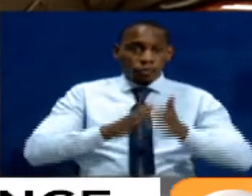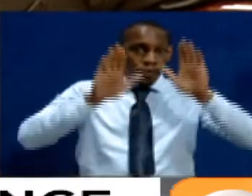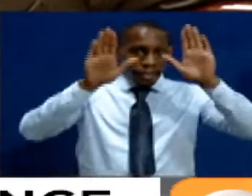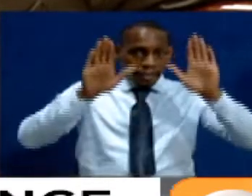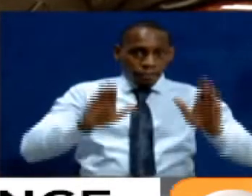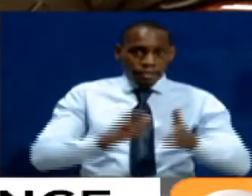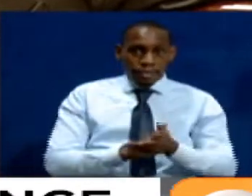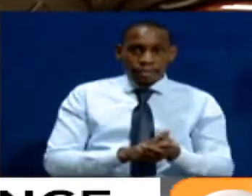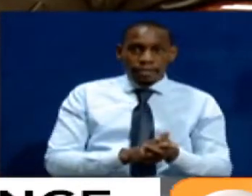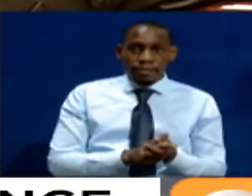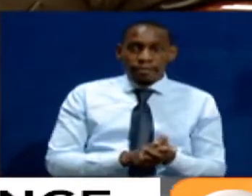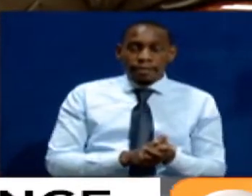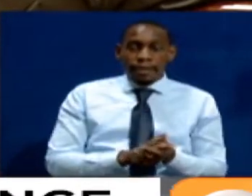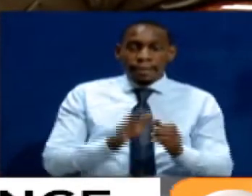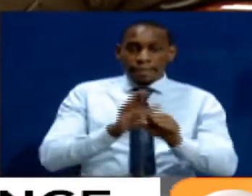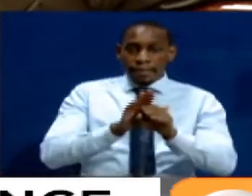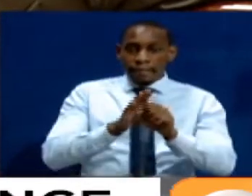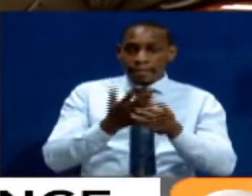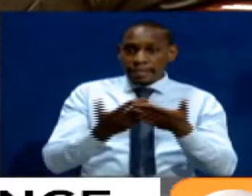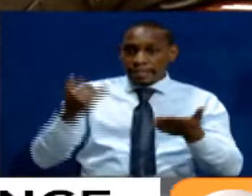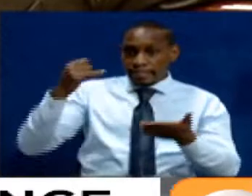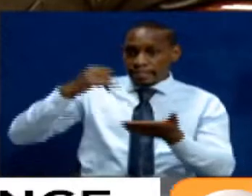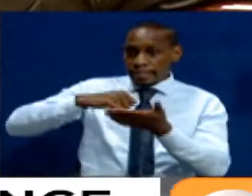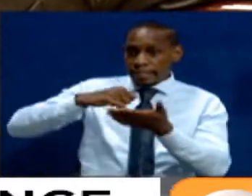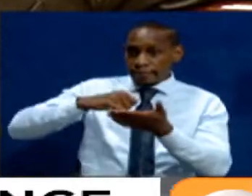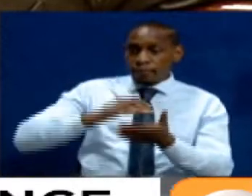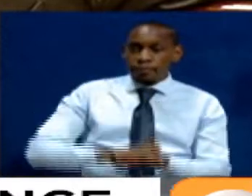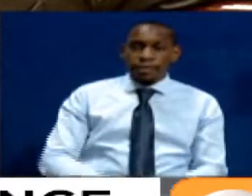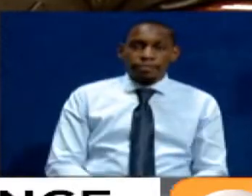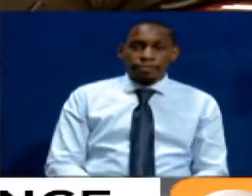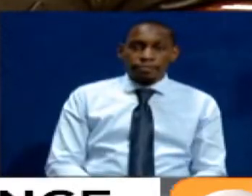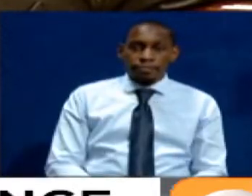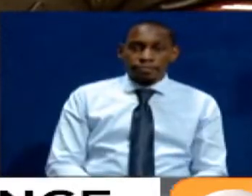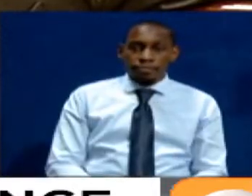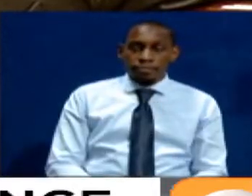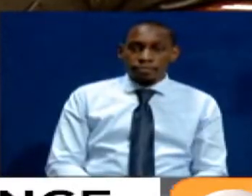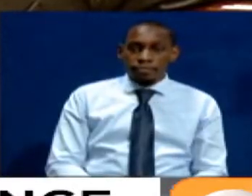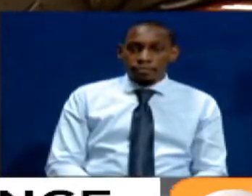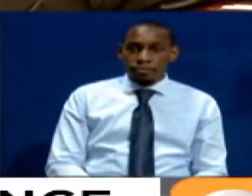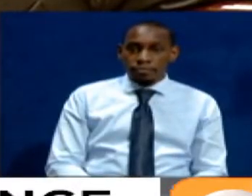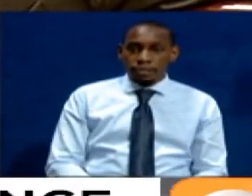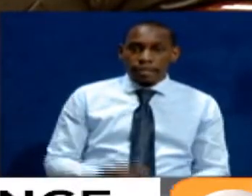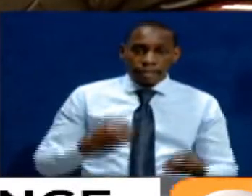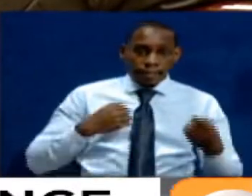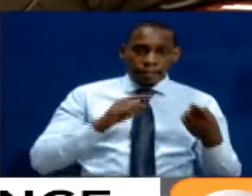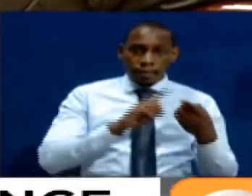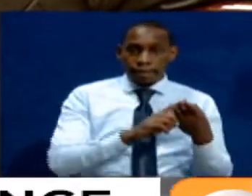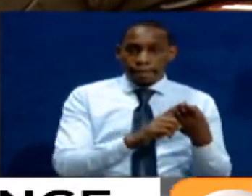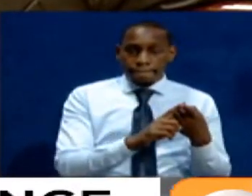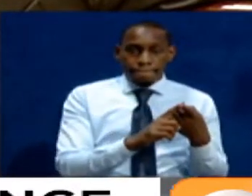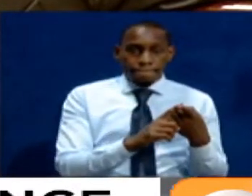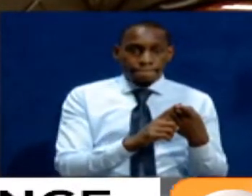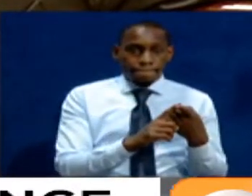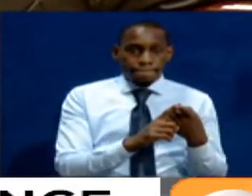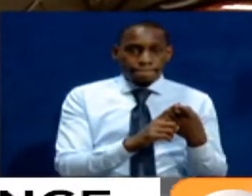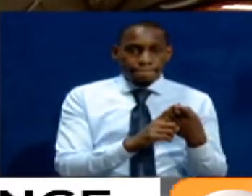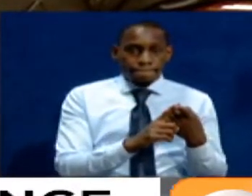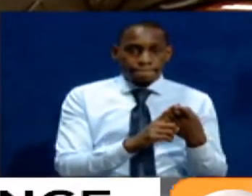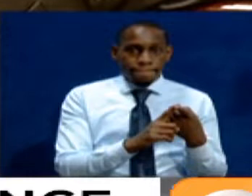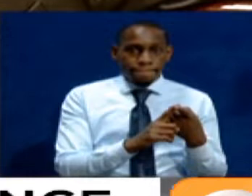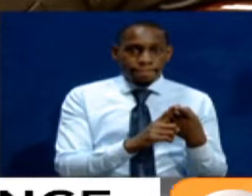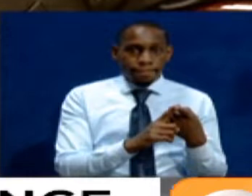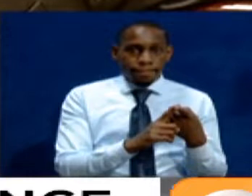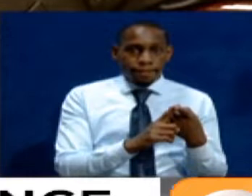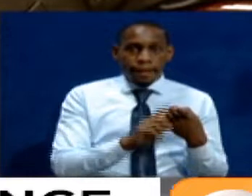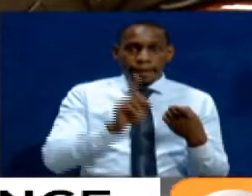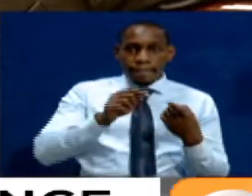important. A number of considerations really to take note of. One, there's also,